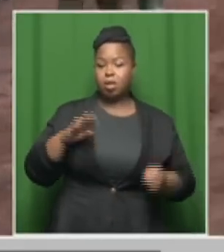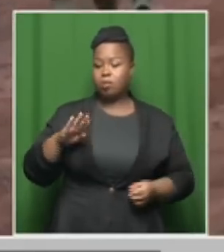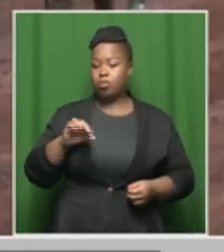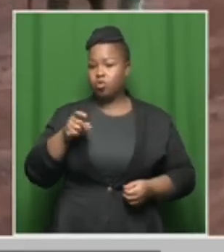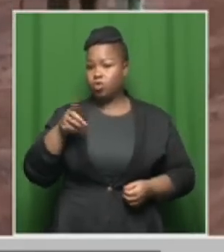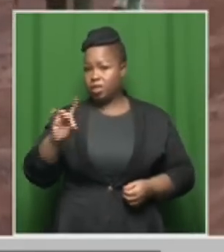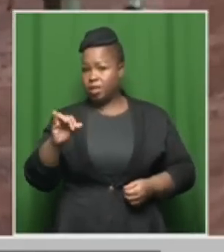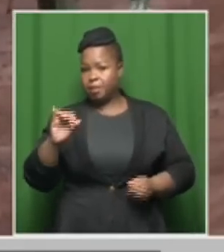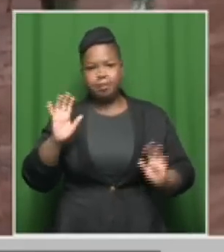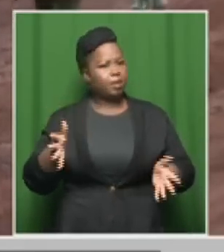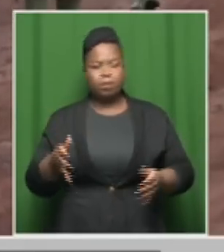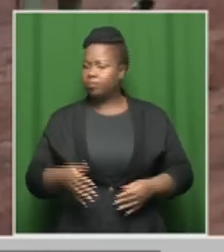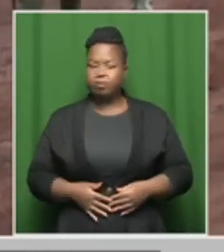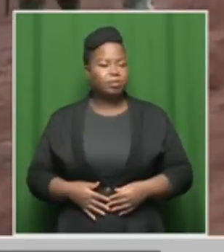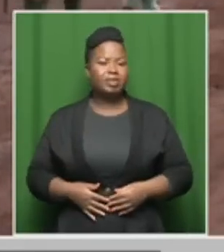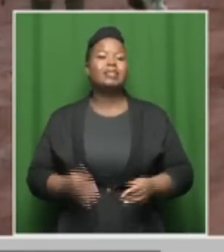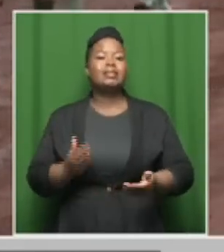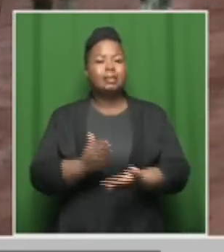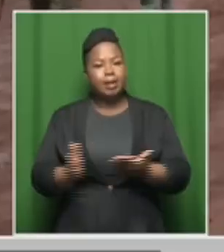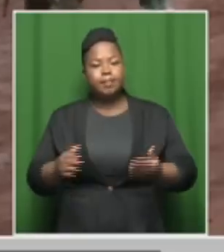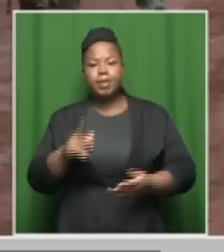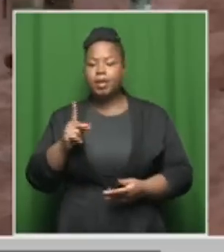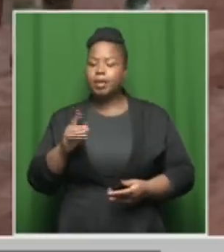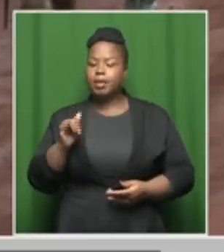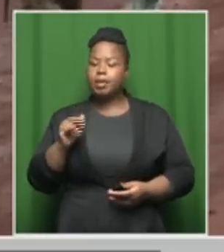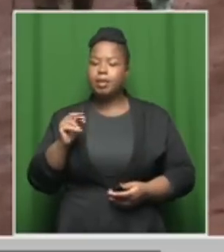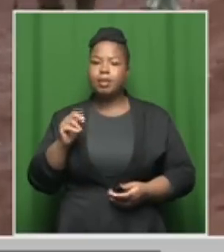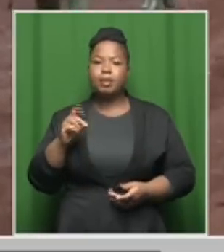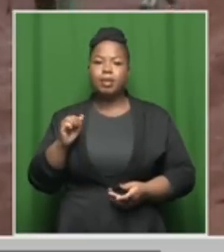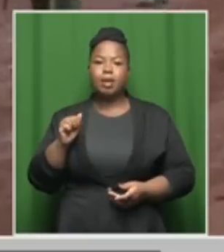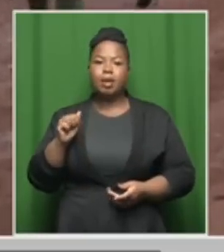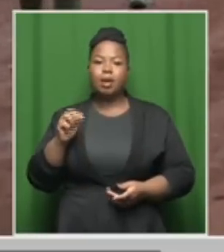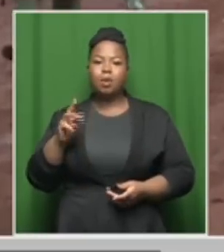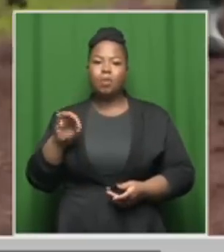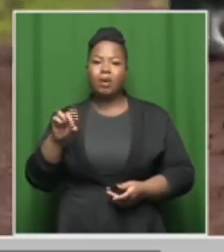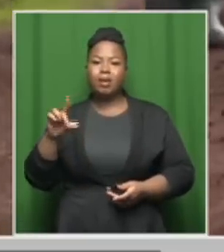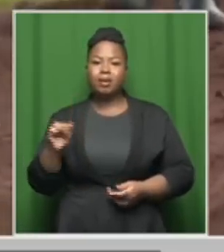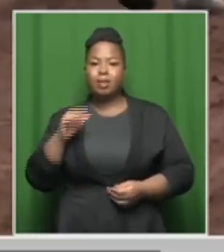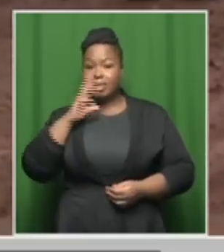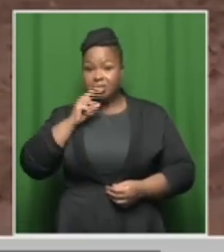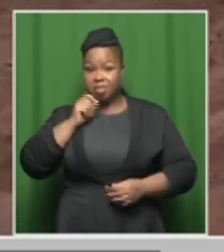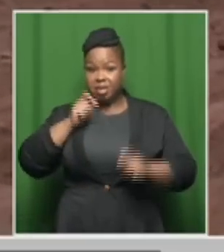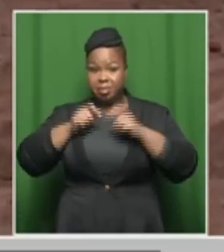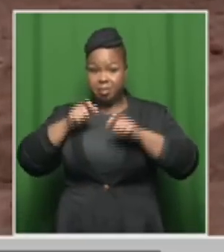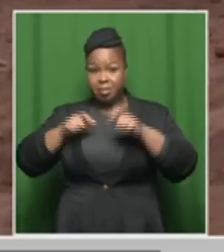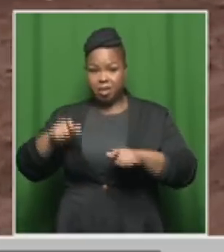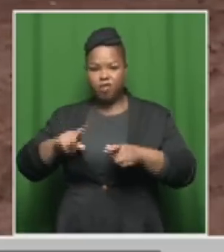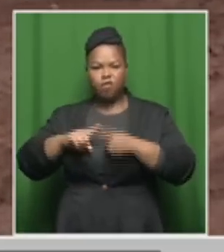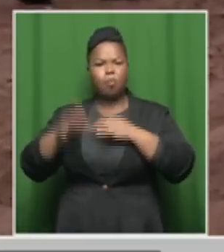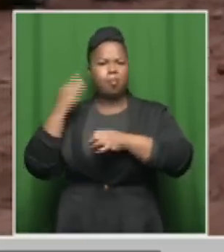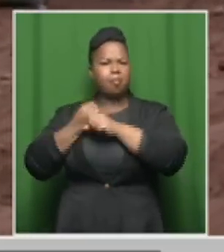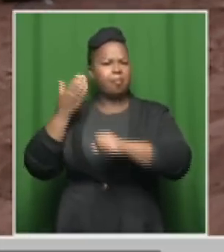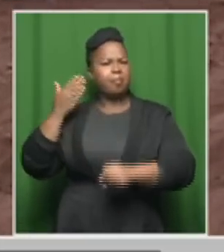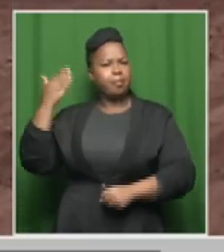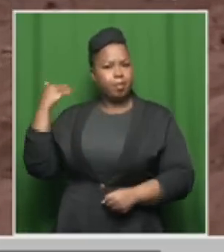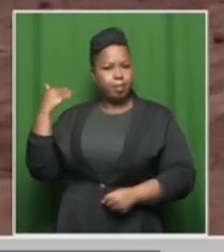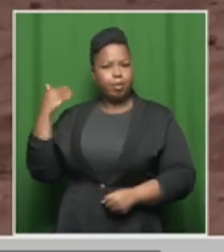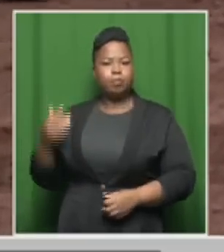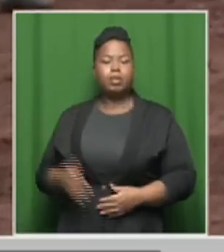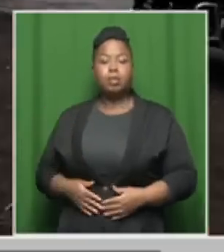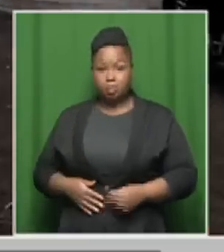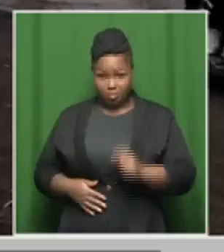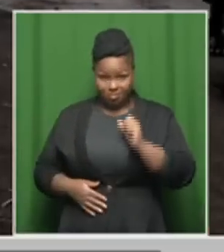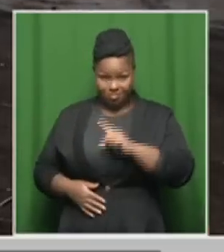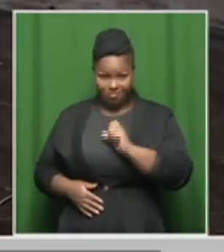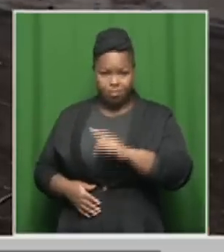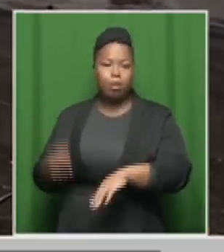the Kinyarwanda-speaking people that have been there since the mid-18th century. Because they're seen as newcomers. So that's also part